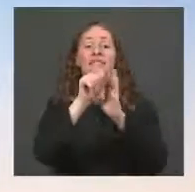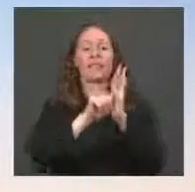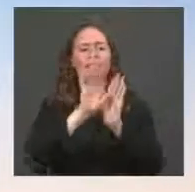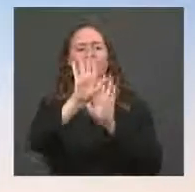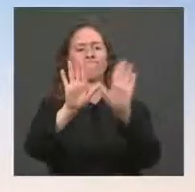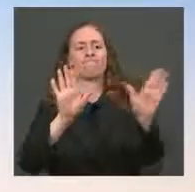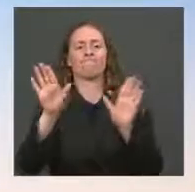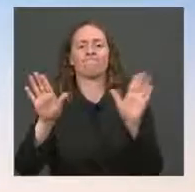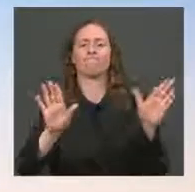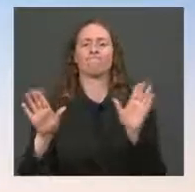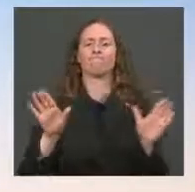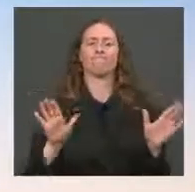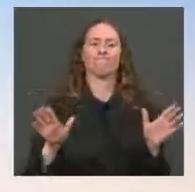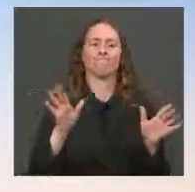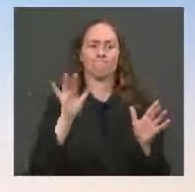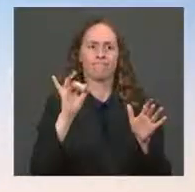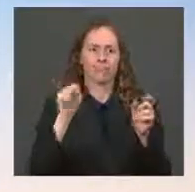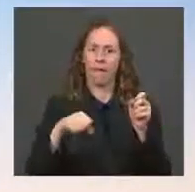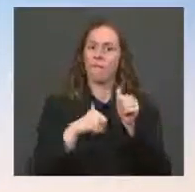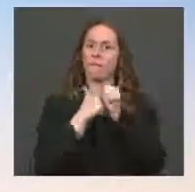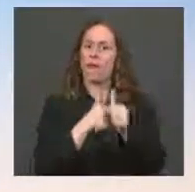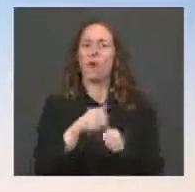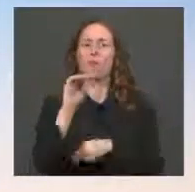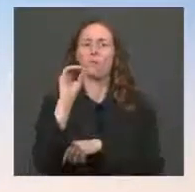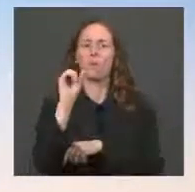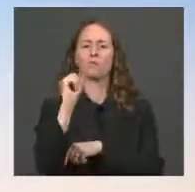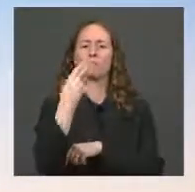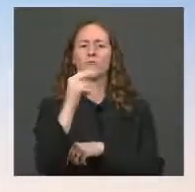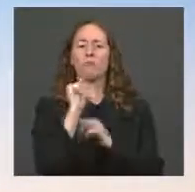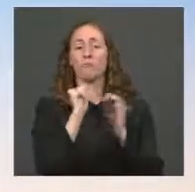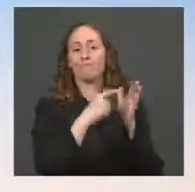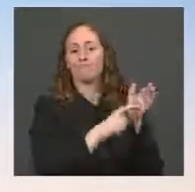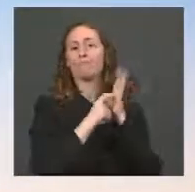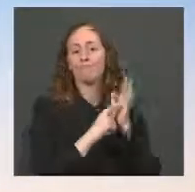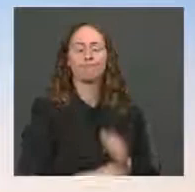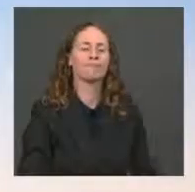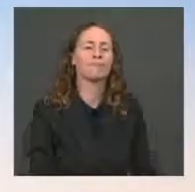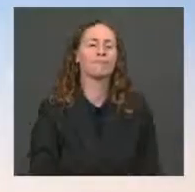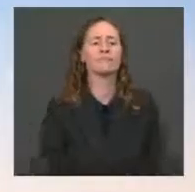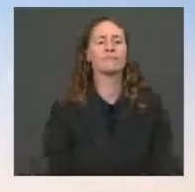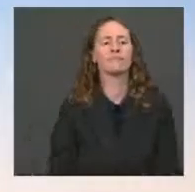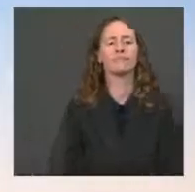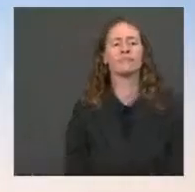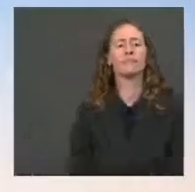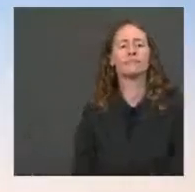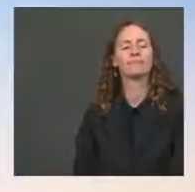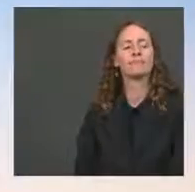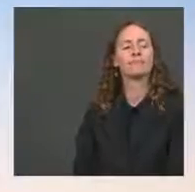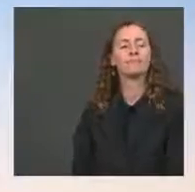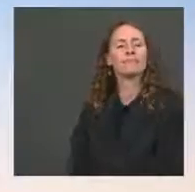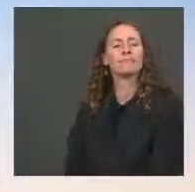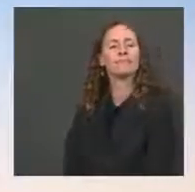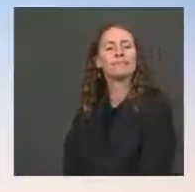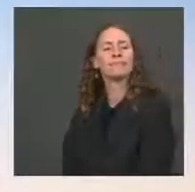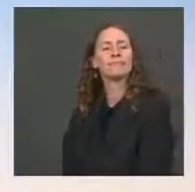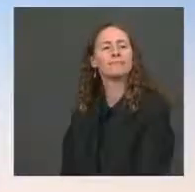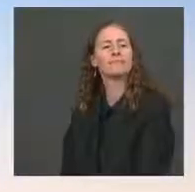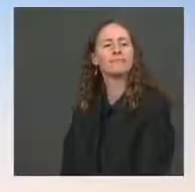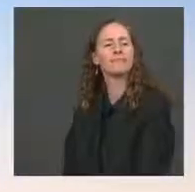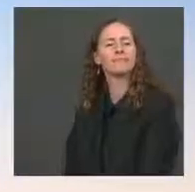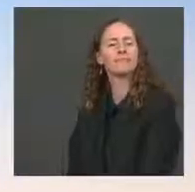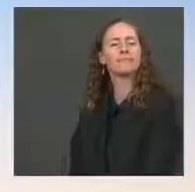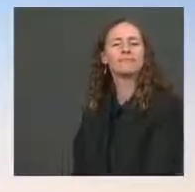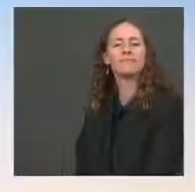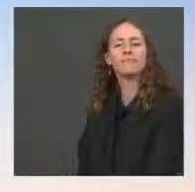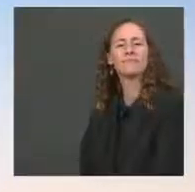applicable under OSHA requirements. Go ahead. Thanks. On the Biden Xi call, can you clarify for us if President Biden asked President